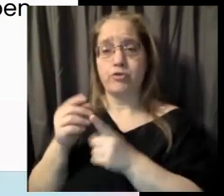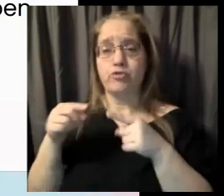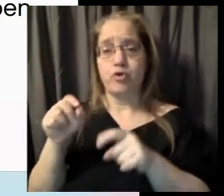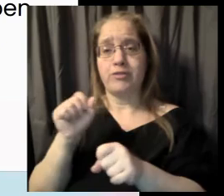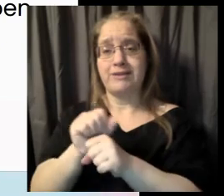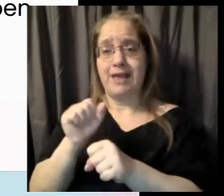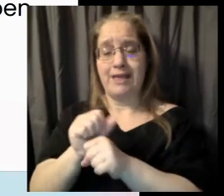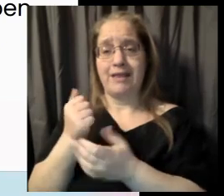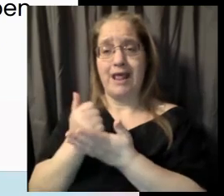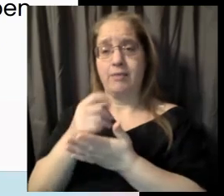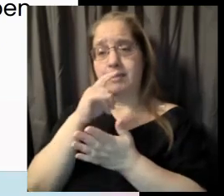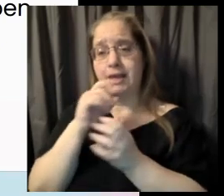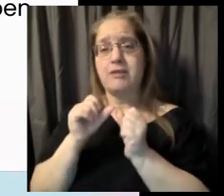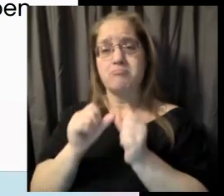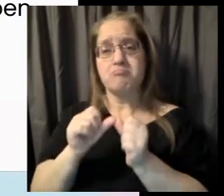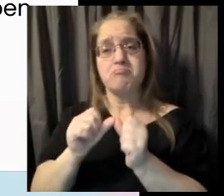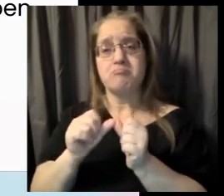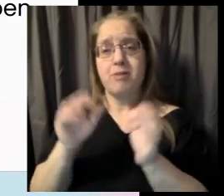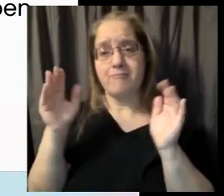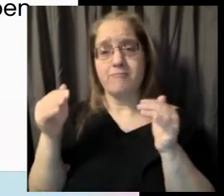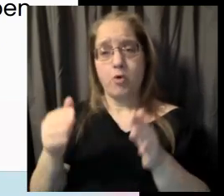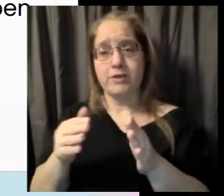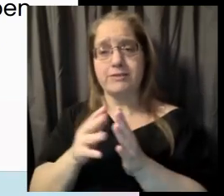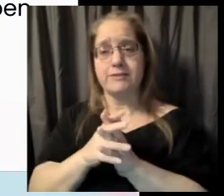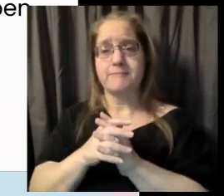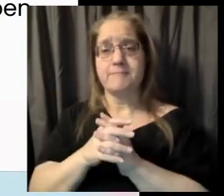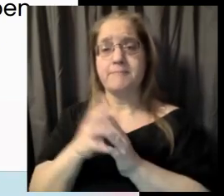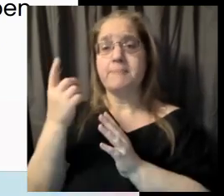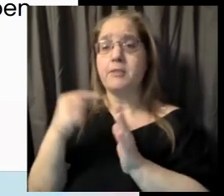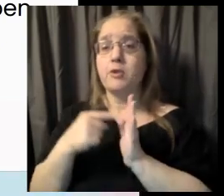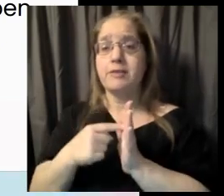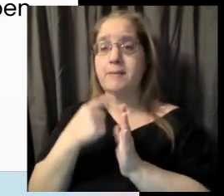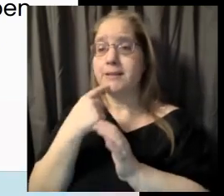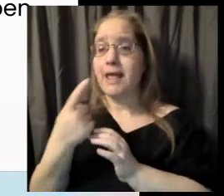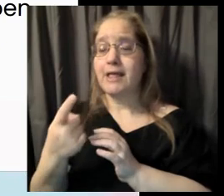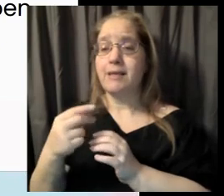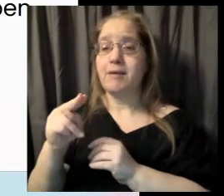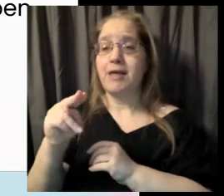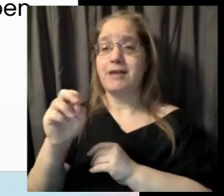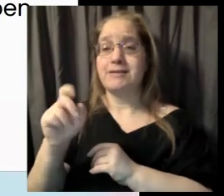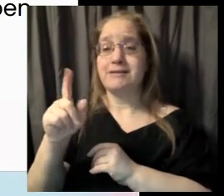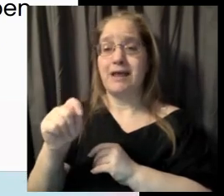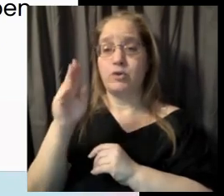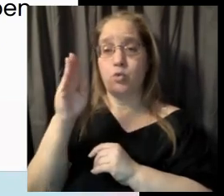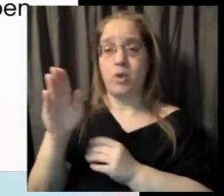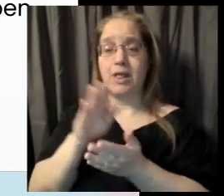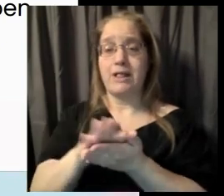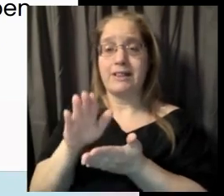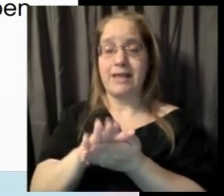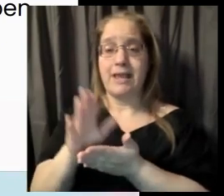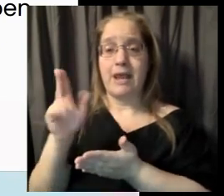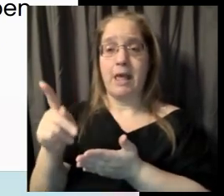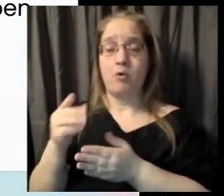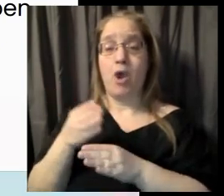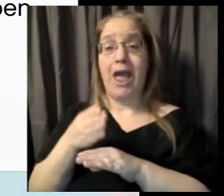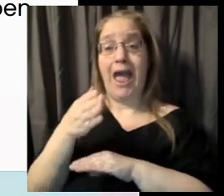them keep on track and help them stay focused. For example, telling them next we are going to clean up, or after